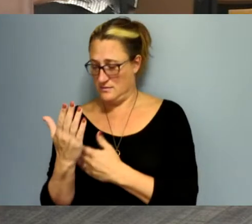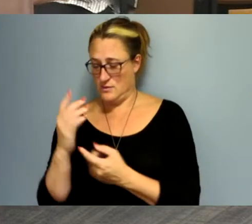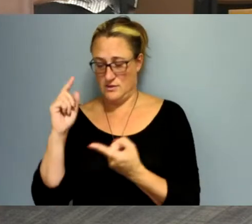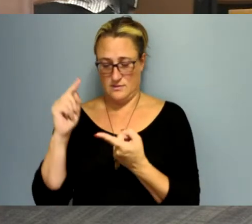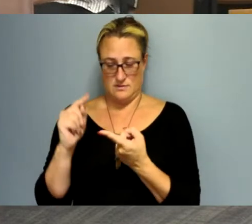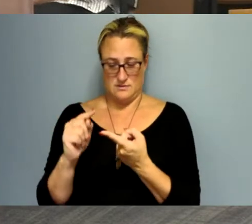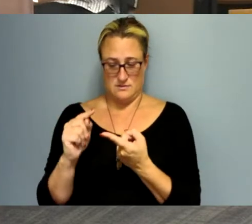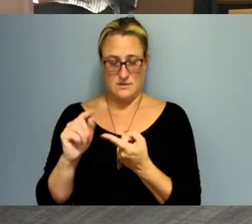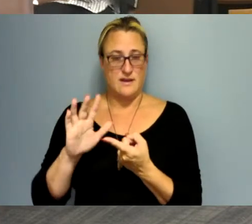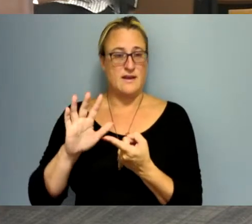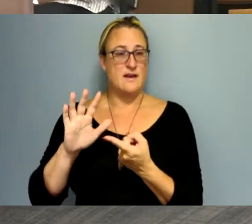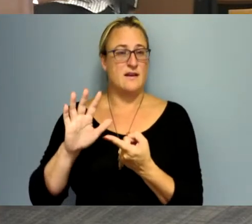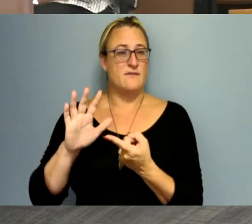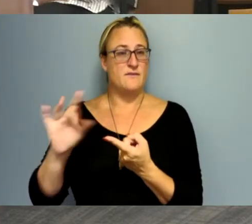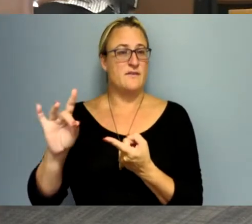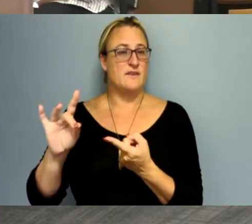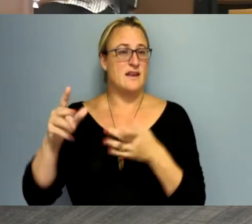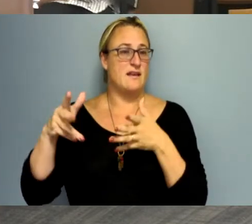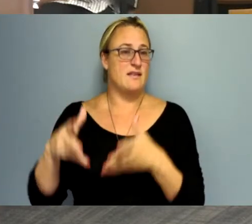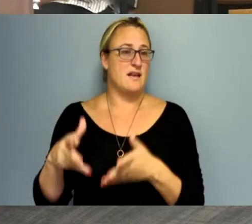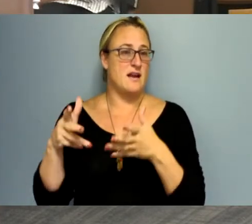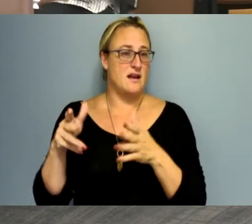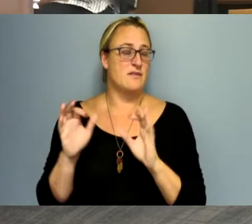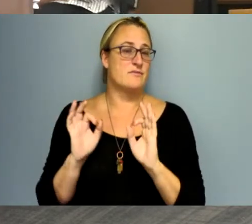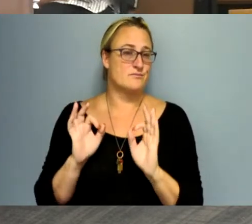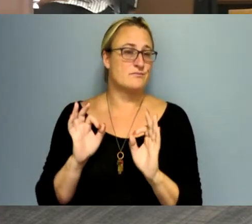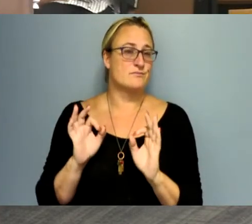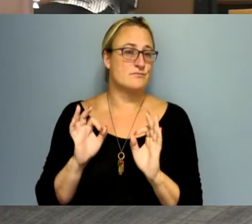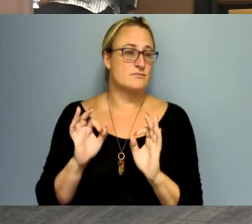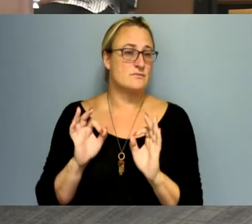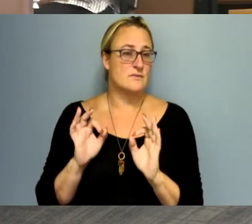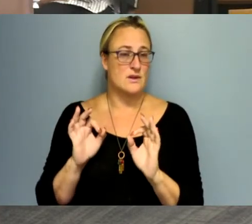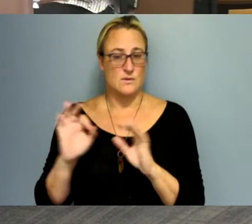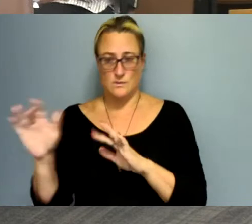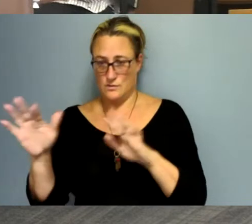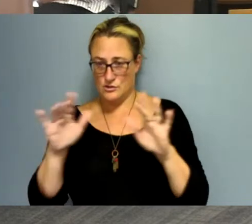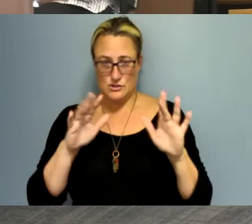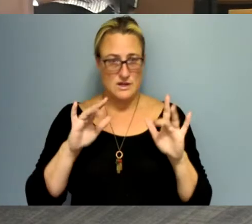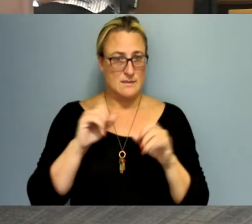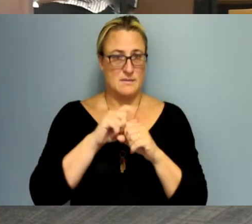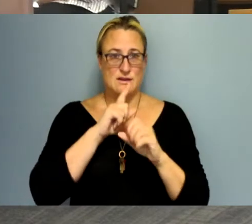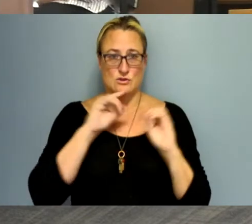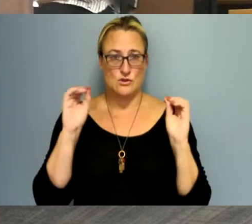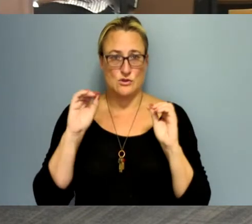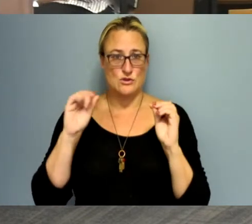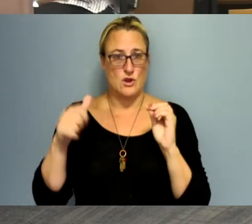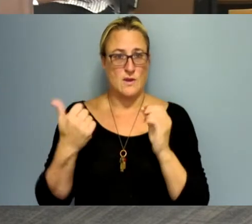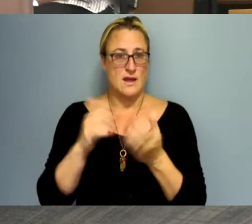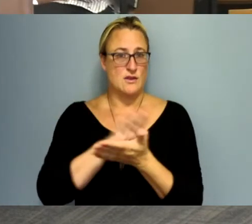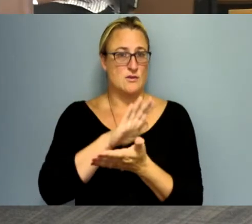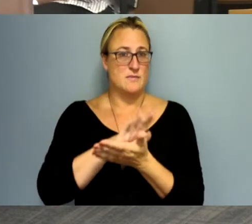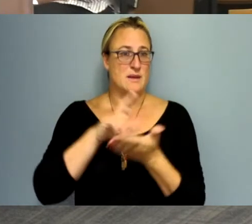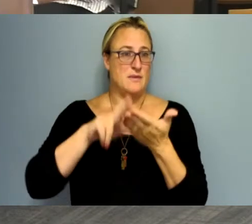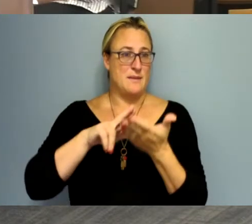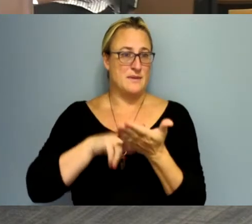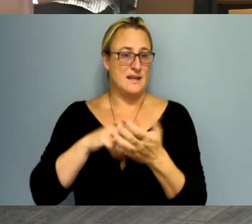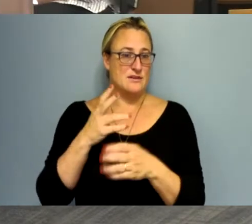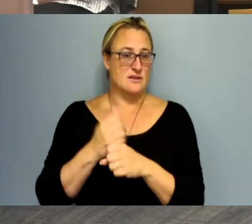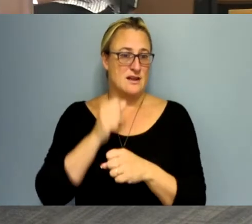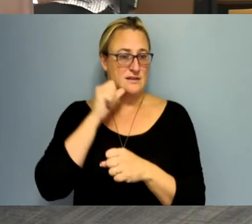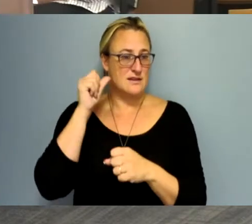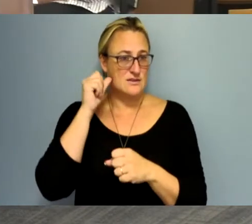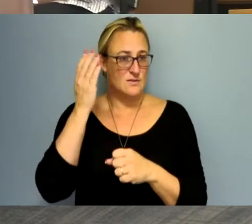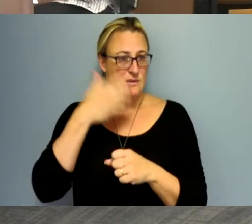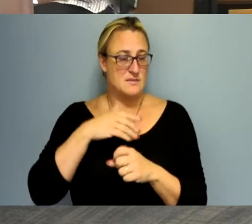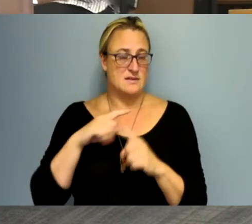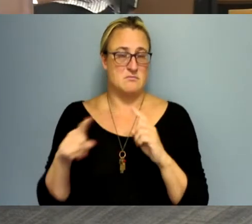only 58 applications remaining. We're doing a sweep just to make sure there aren't any other paper applications that came in yesterday that we may have missed,